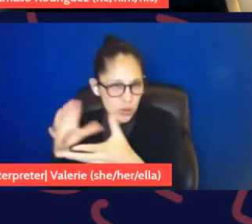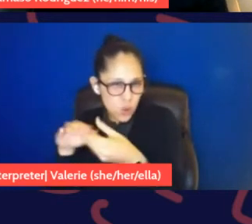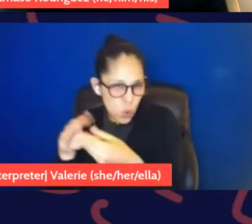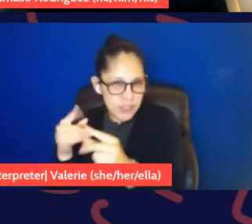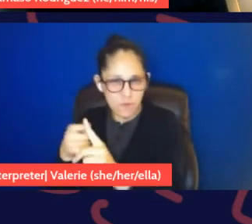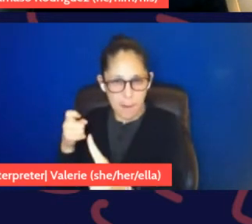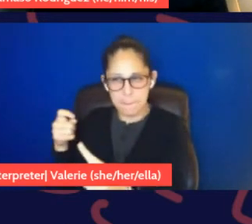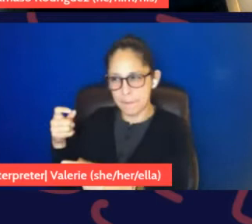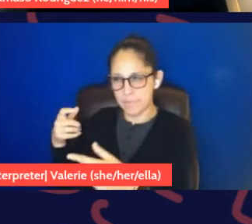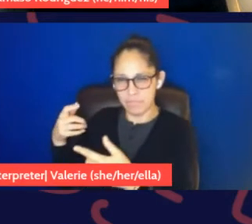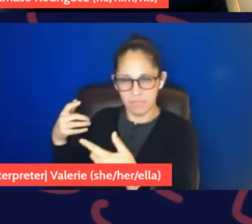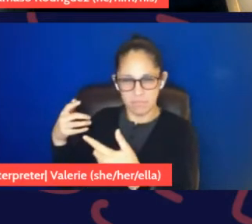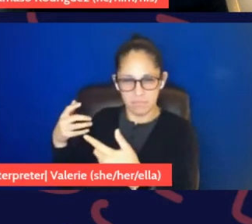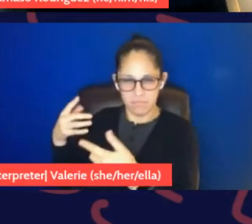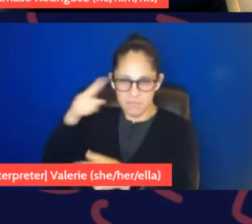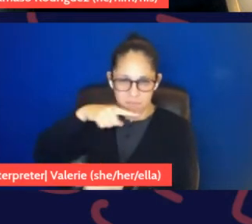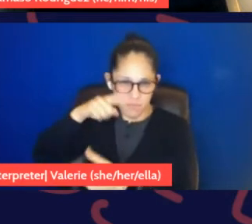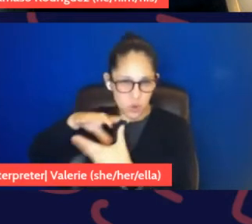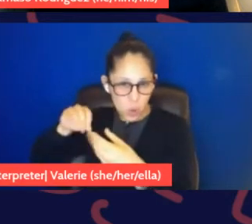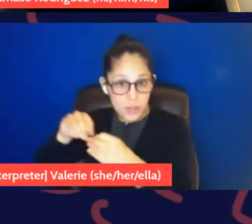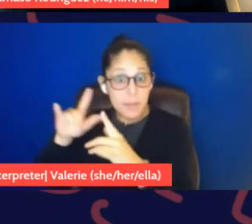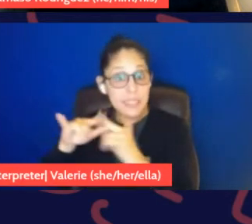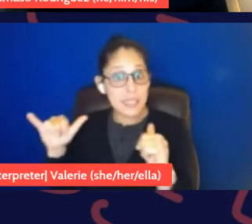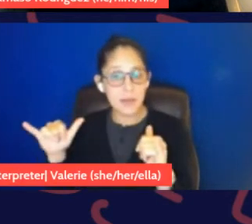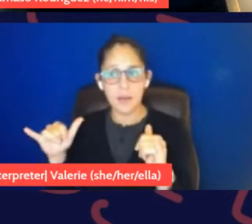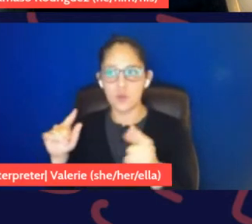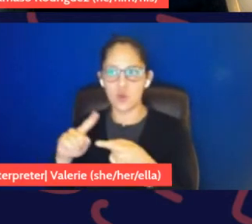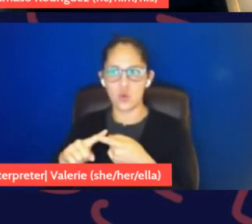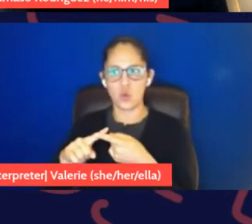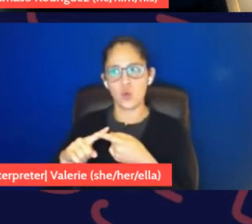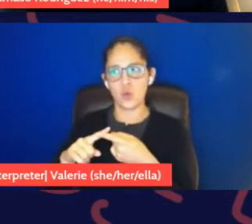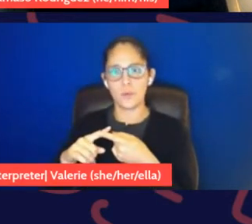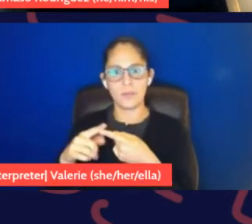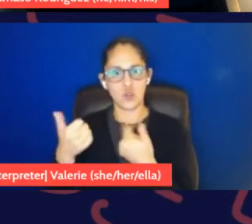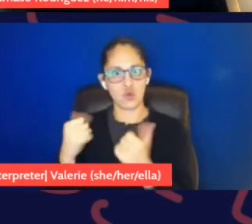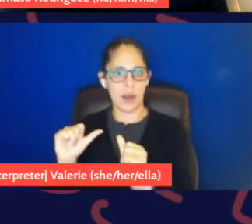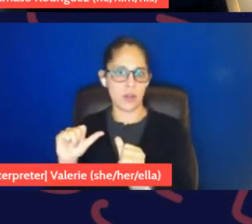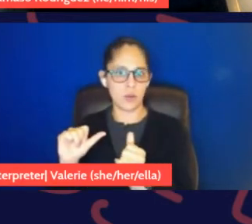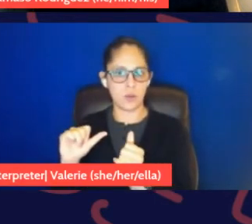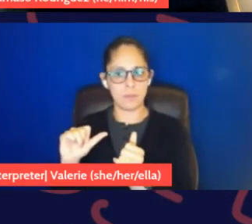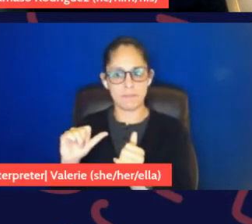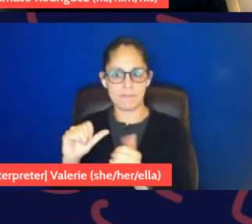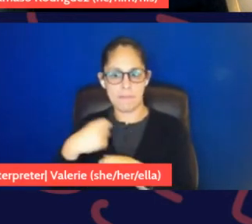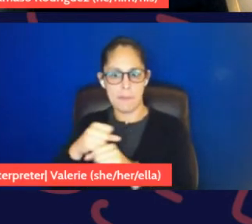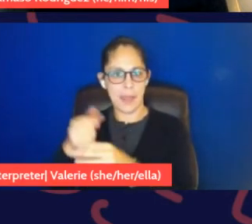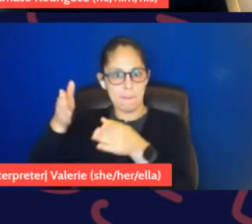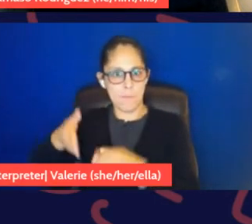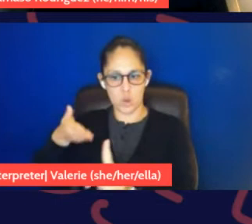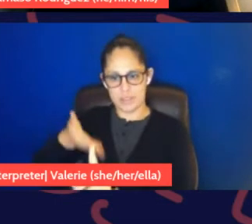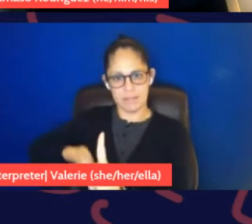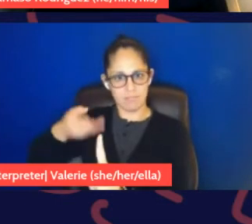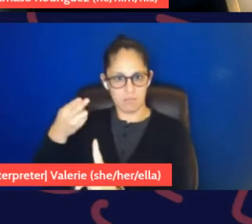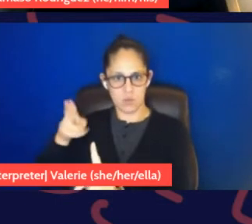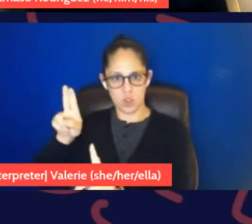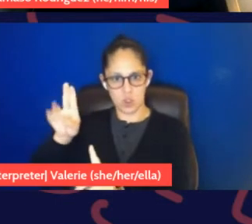But as a way to maybe like reject the idea of like the need to humanize, because I think like, to some degree, I am